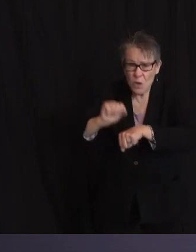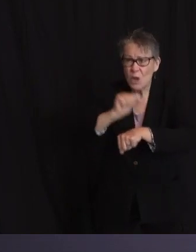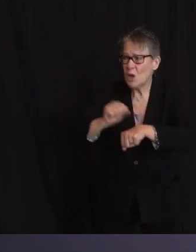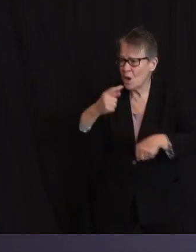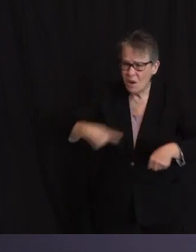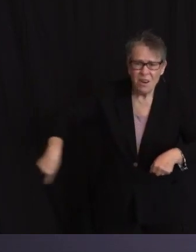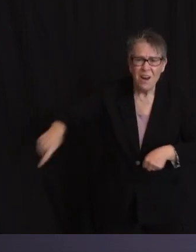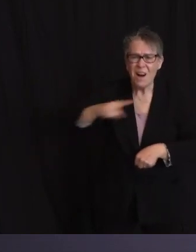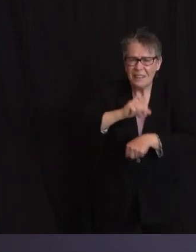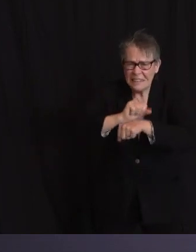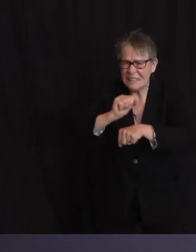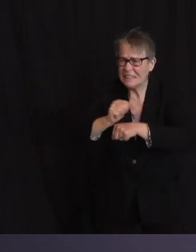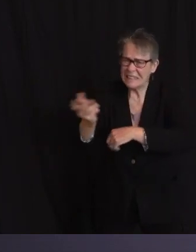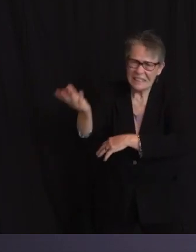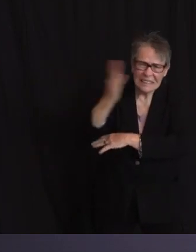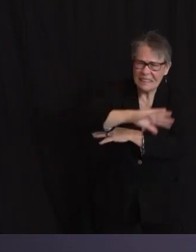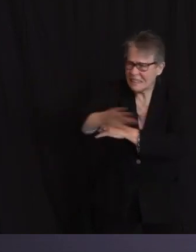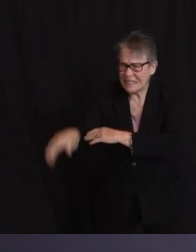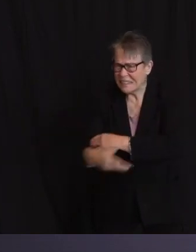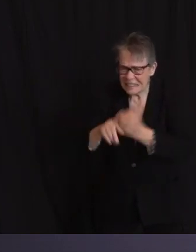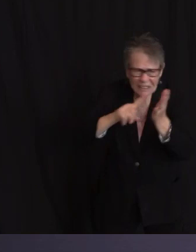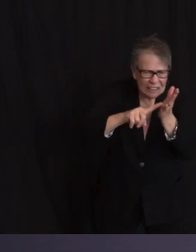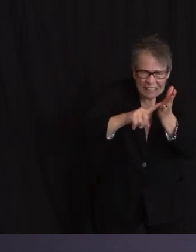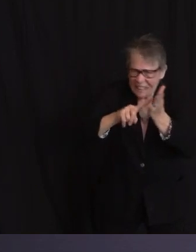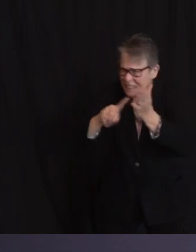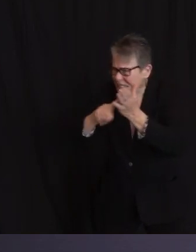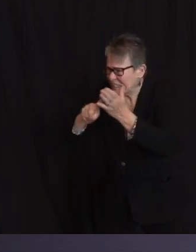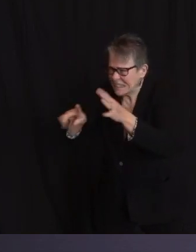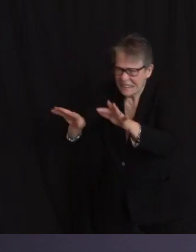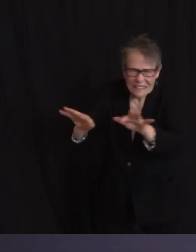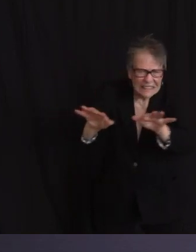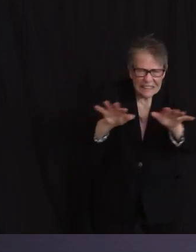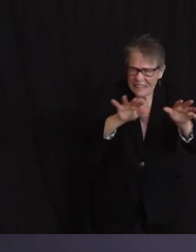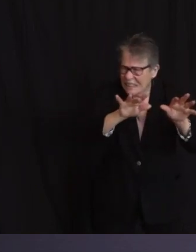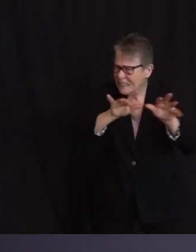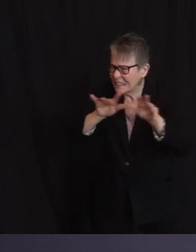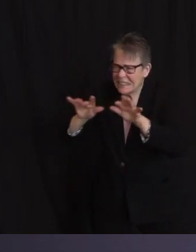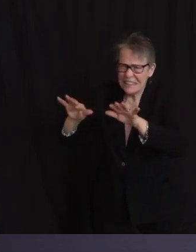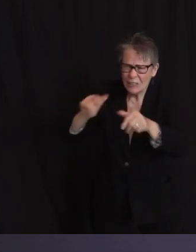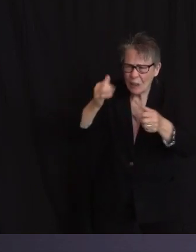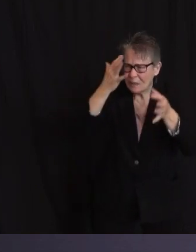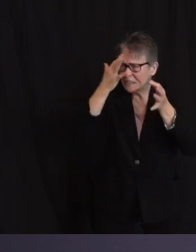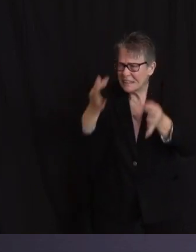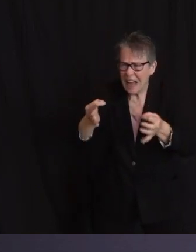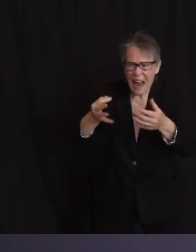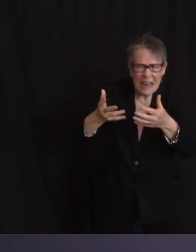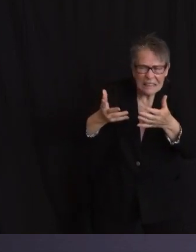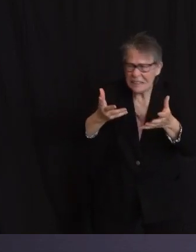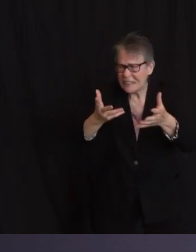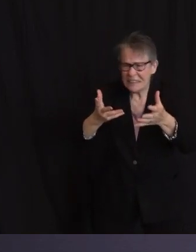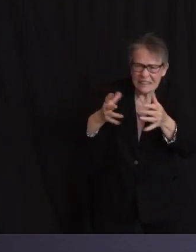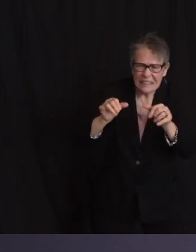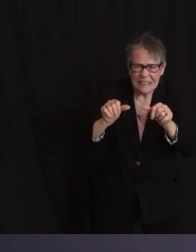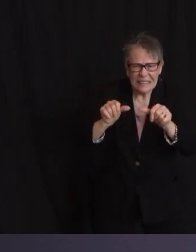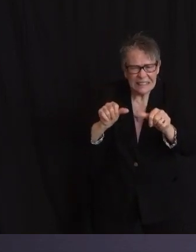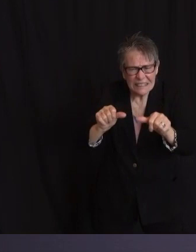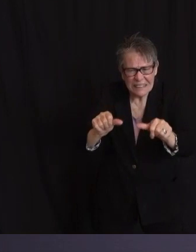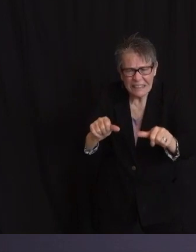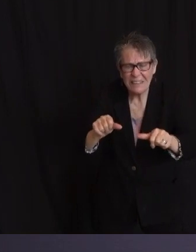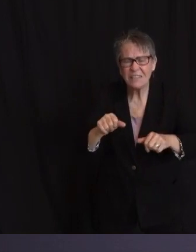health creates economic health. Let's get ourselves healthy again, and then we'll get our economy healthy again. And I'll be the happiest